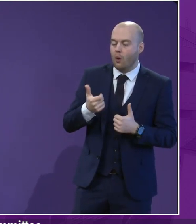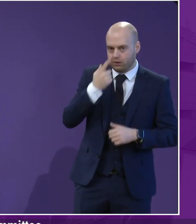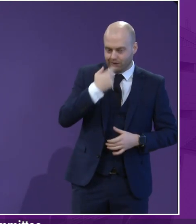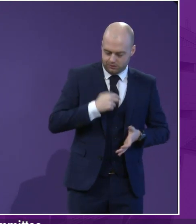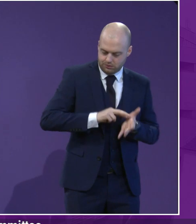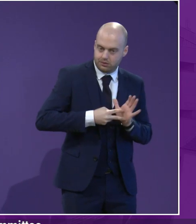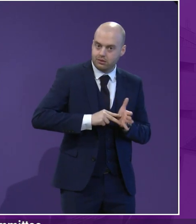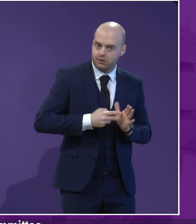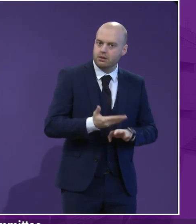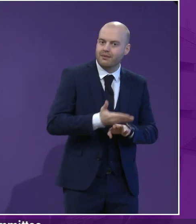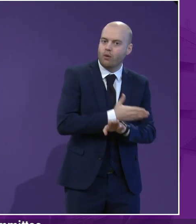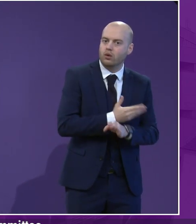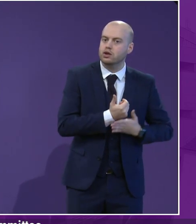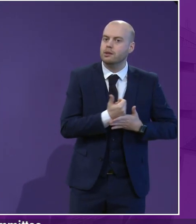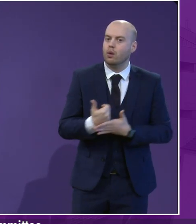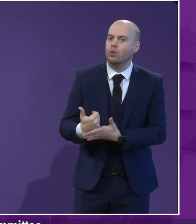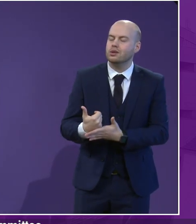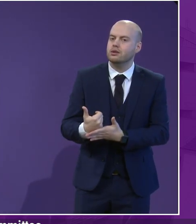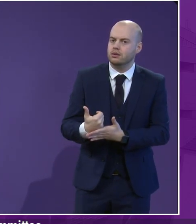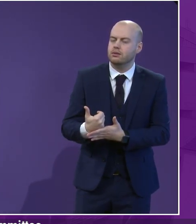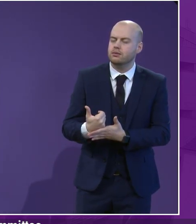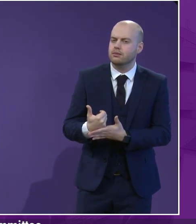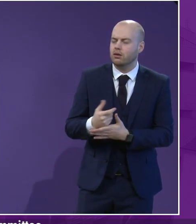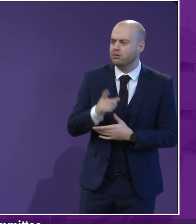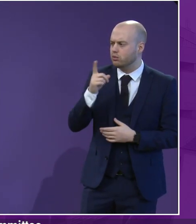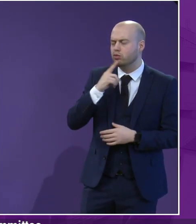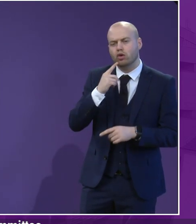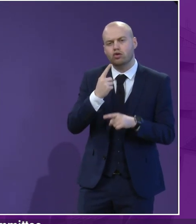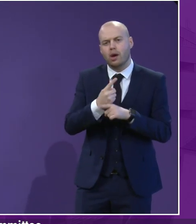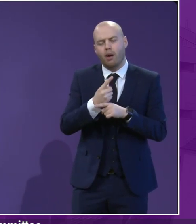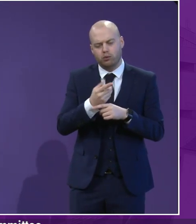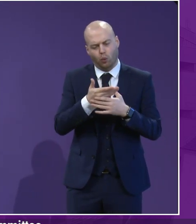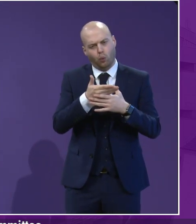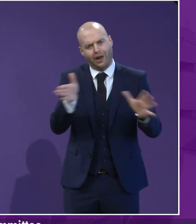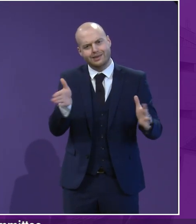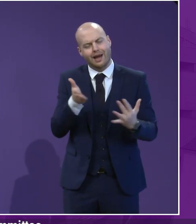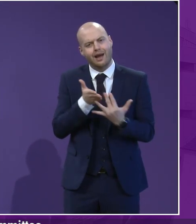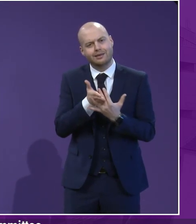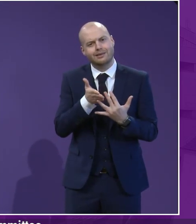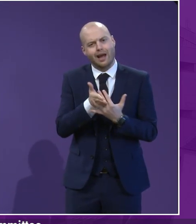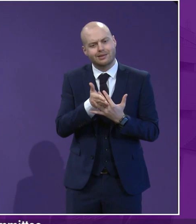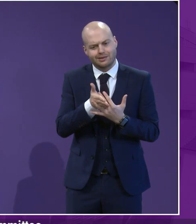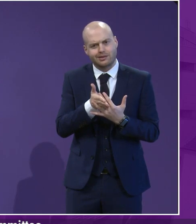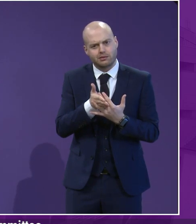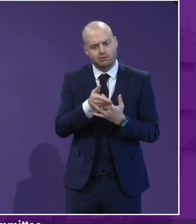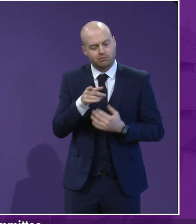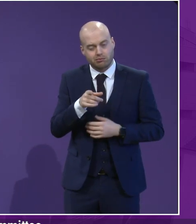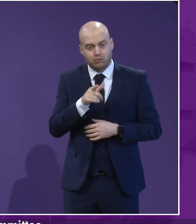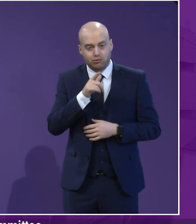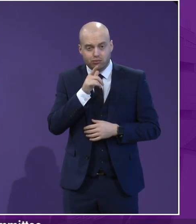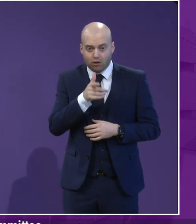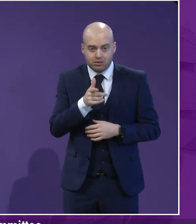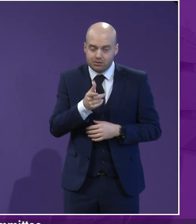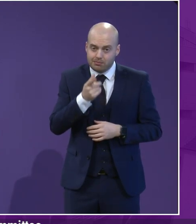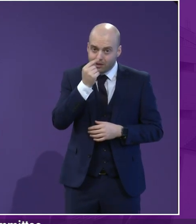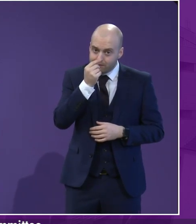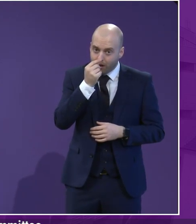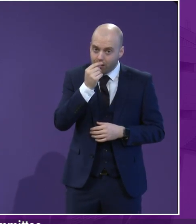not really enough opportunity to sometimes be able to disclose enough information that might potentially support an